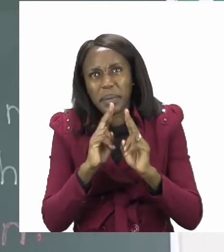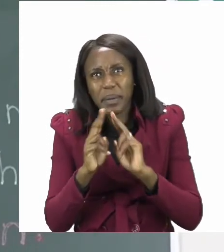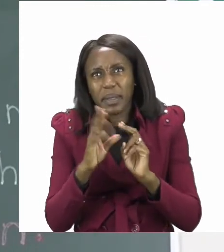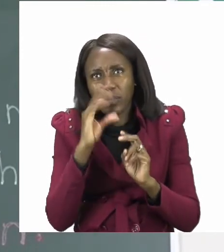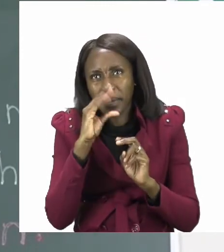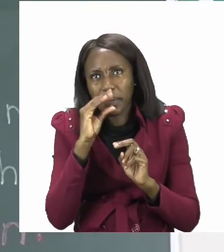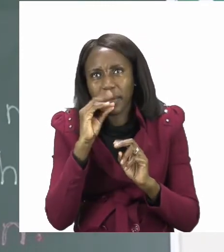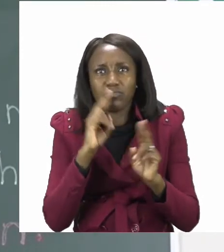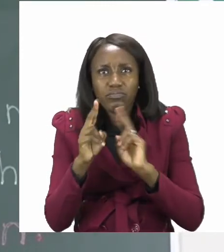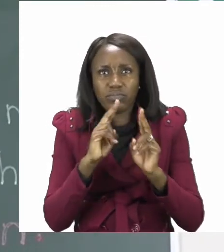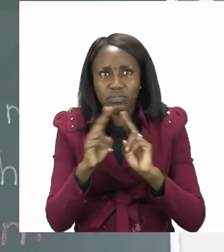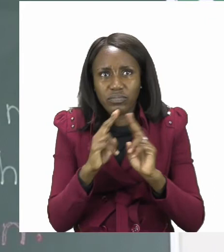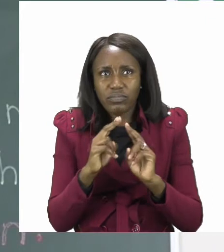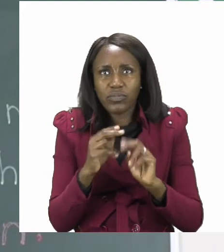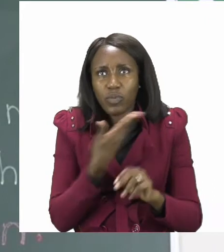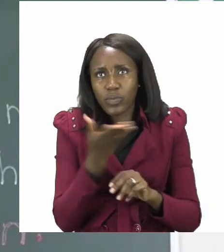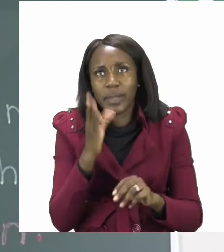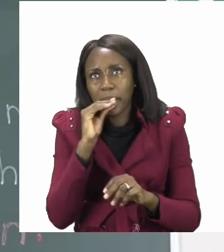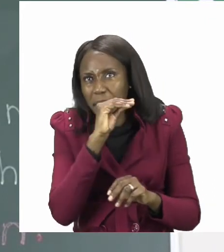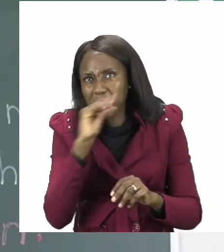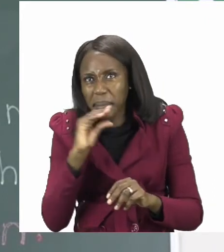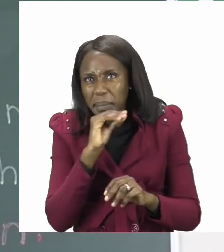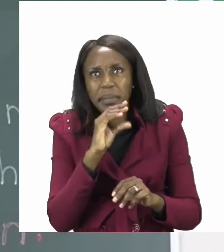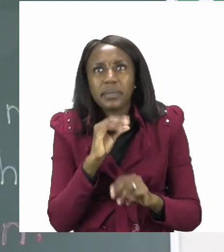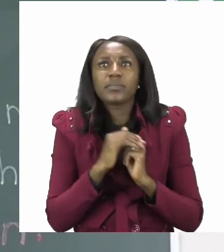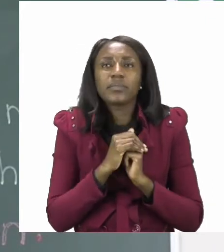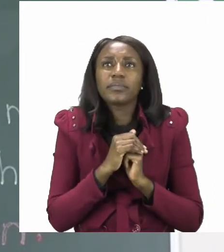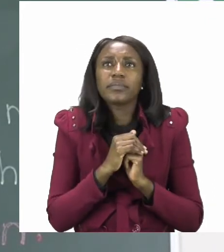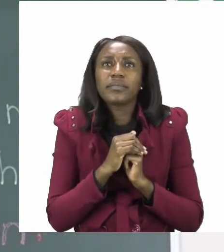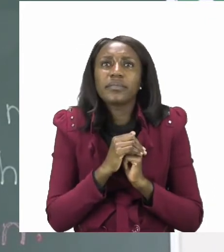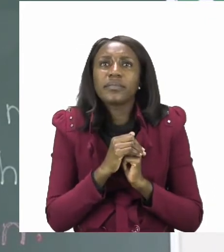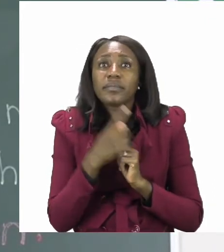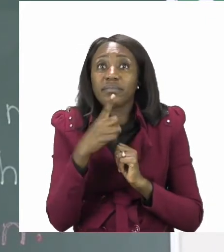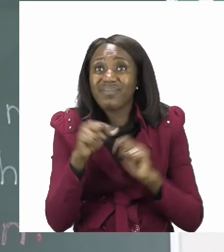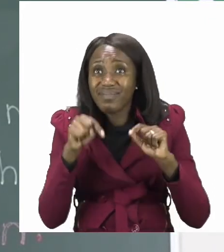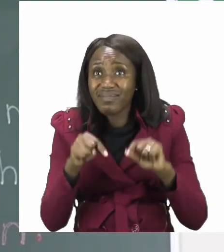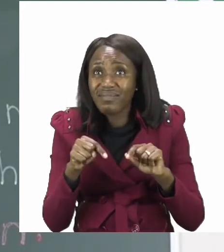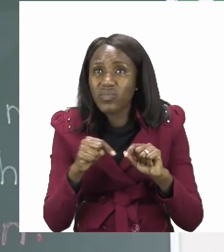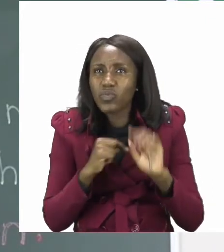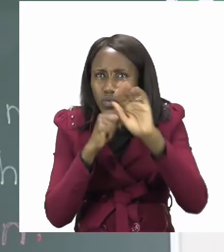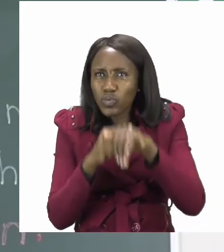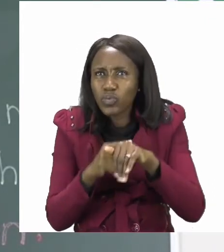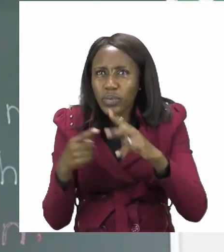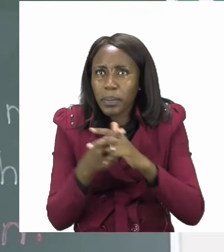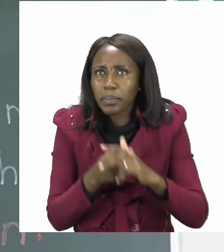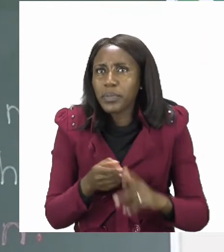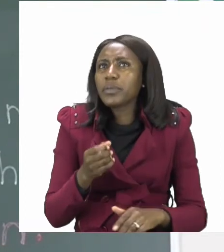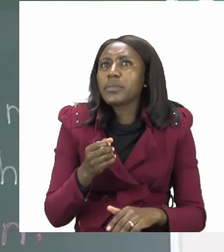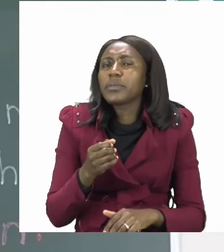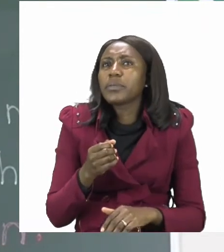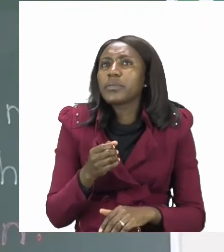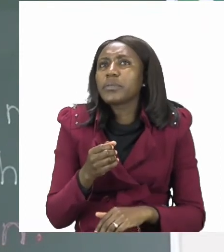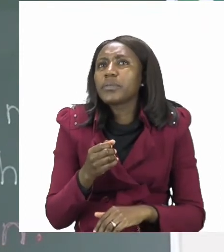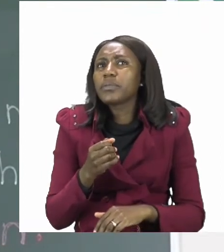action. Everyone can talk. But if we want to make this action happen in the future, we